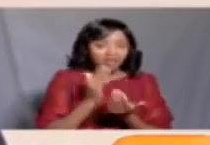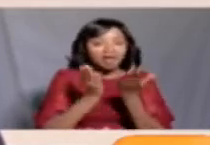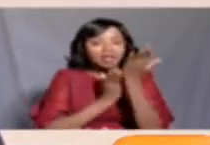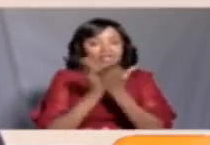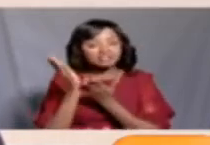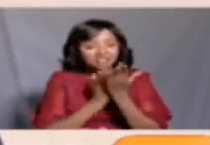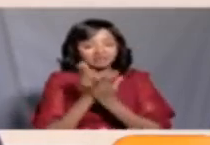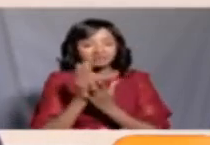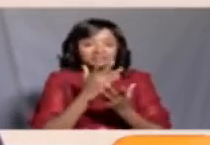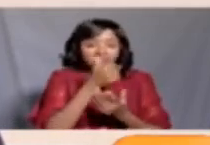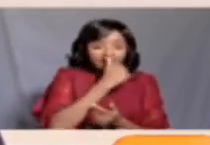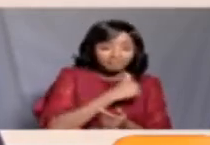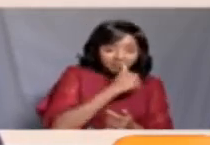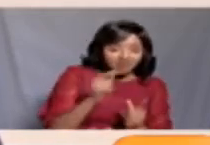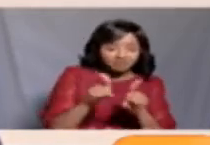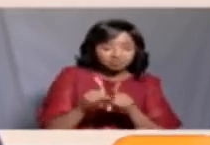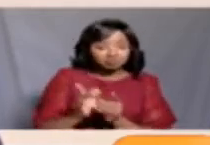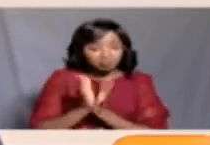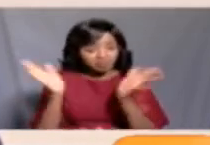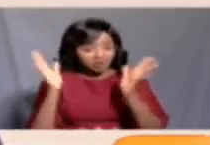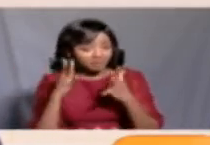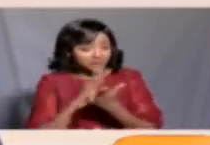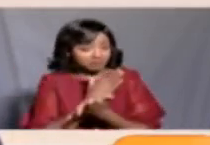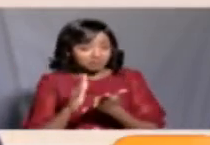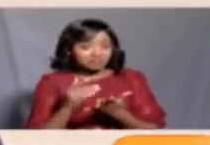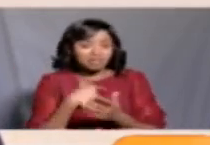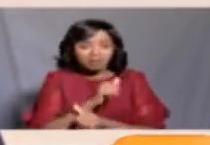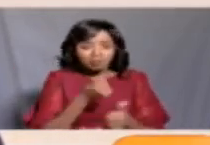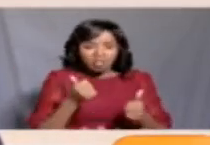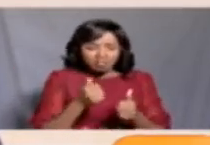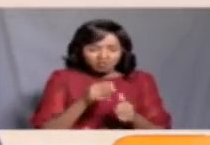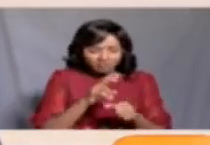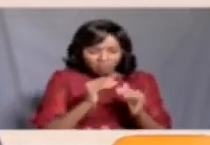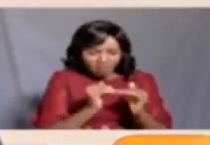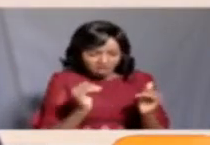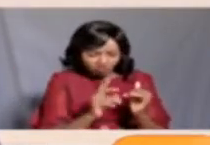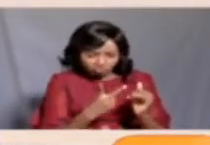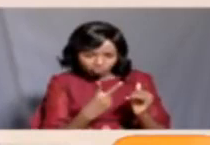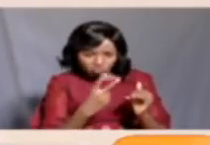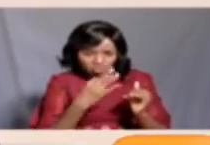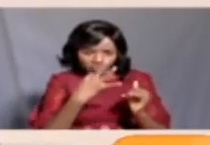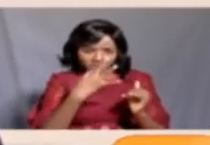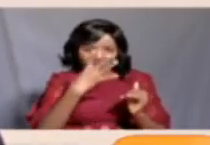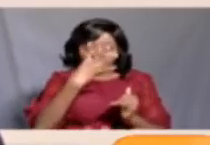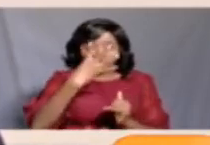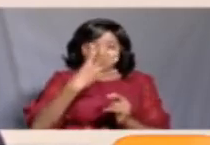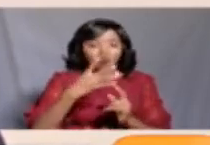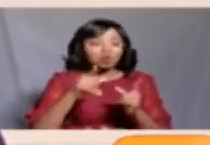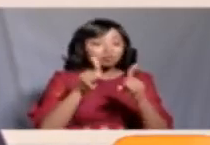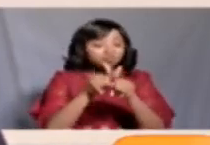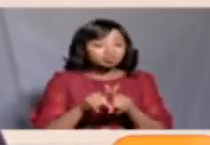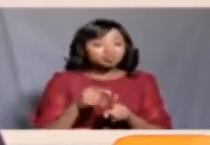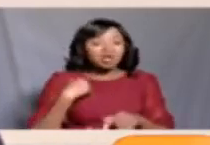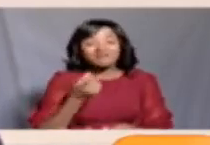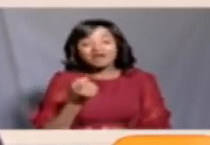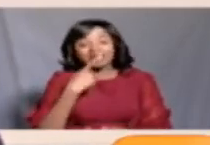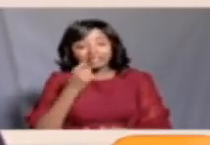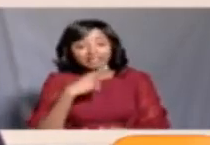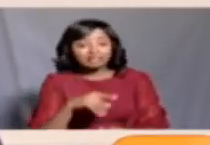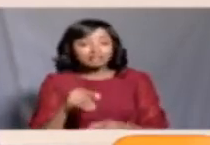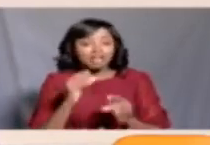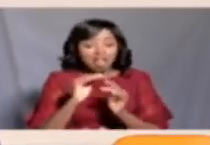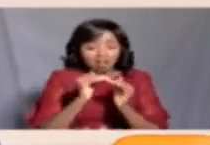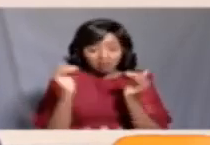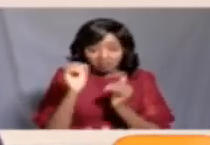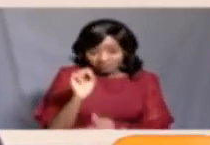public sector. They're mandated from level 2, 3, and 4 facilities to actually have an outpatient clinic. Mm. Level 5 ones